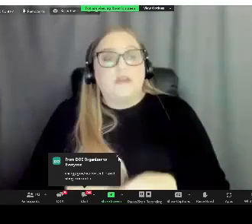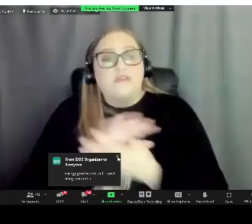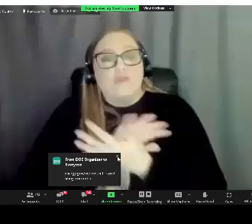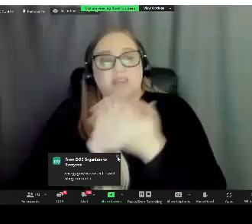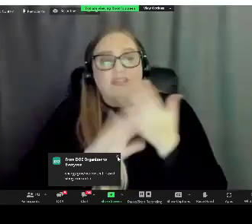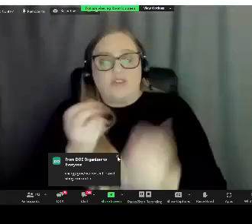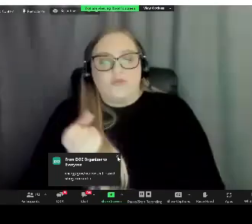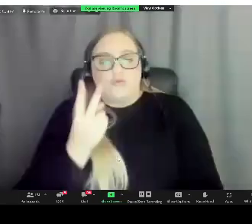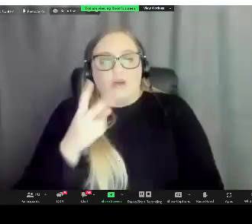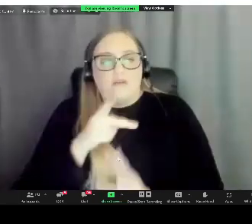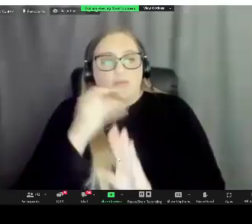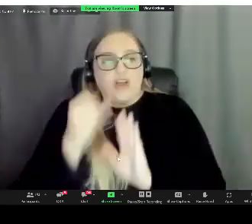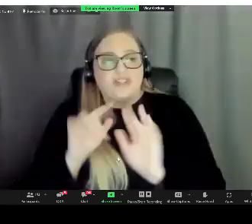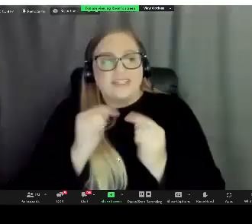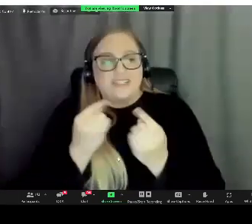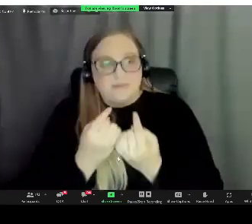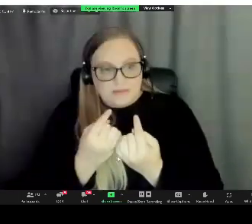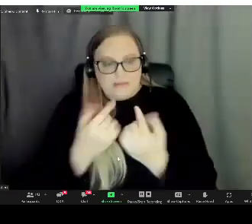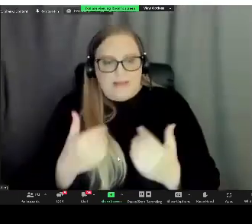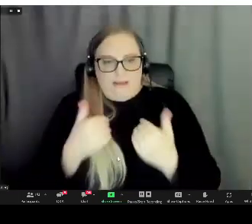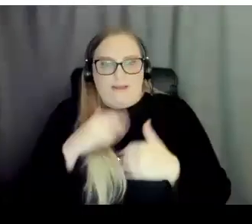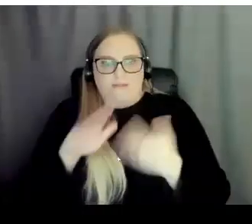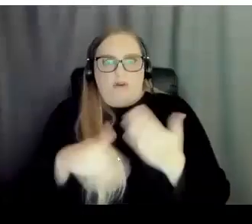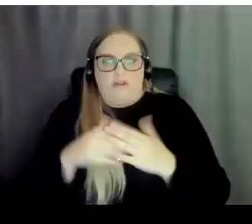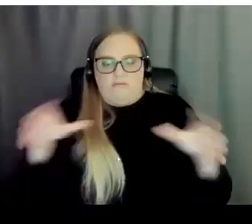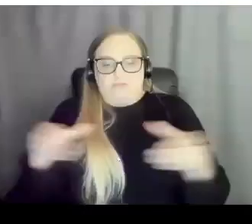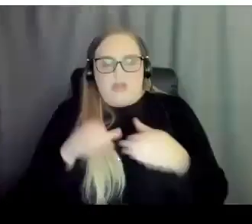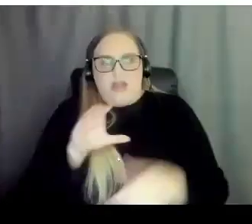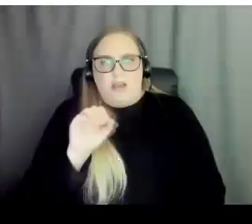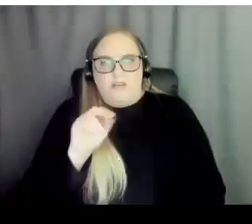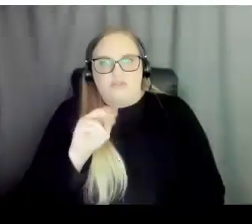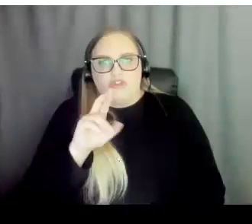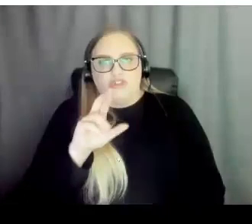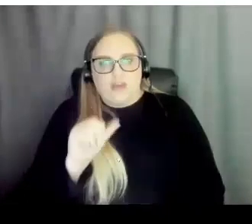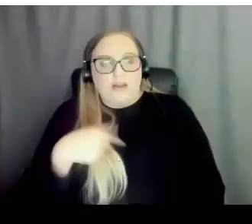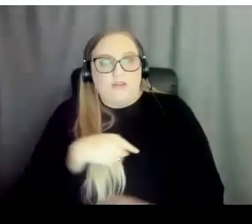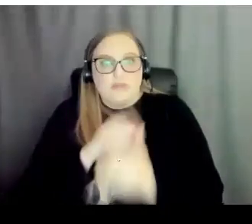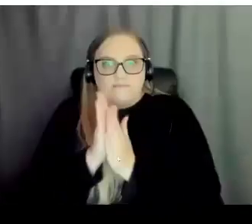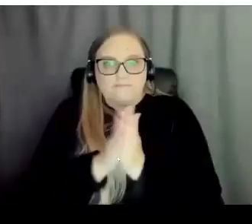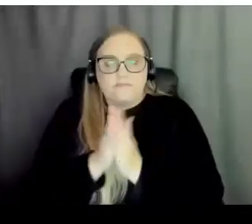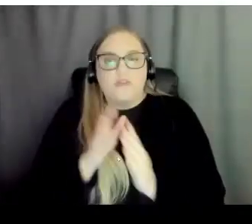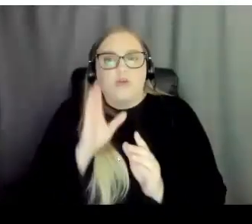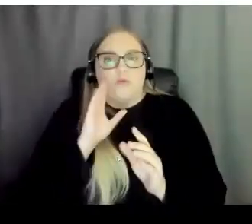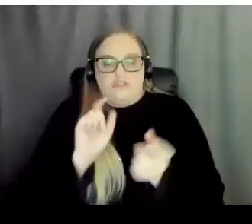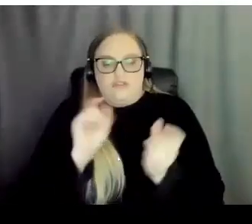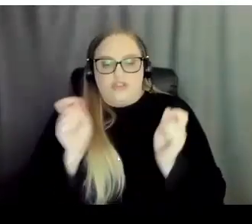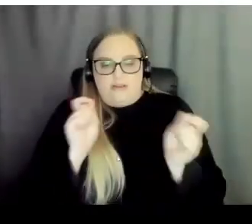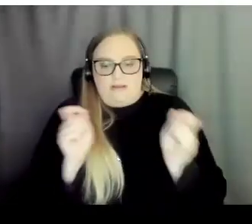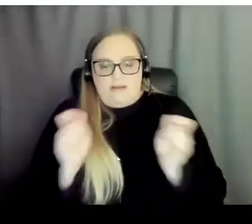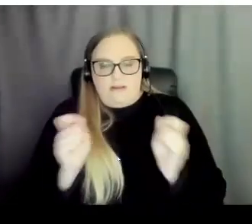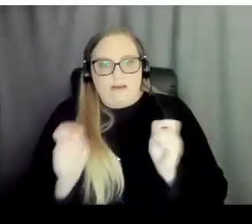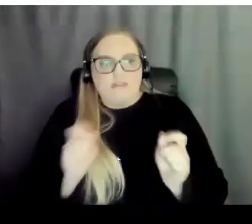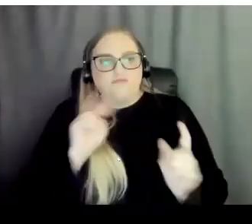project teams that comprise the consent-based siting consortia. I should add that we anticipate that the consortia will continue to change the landscape